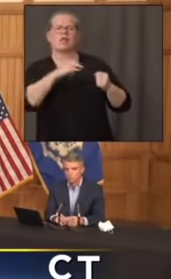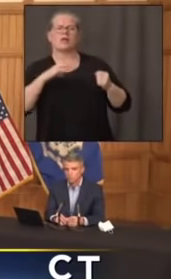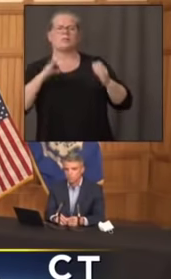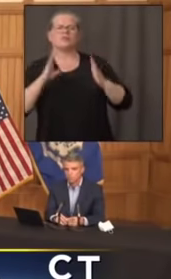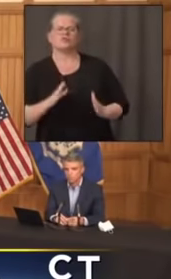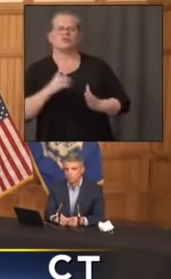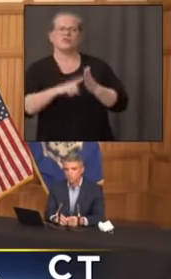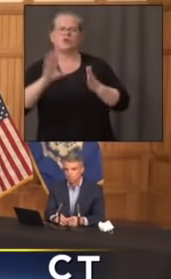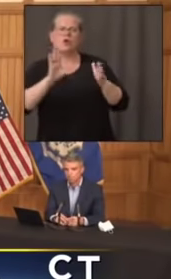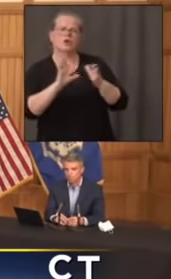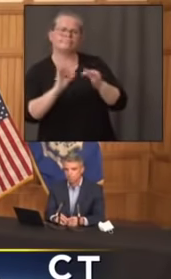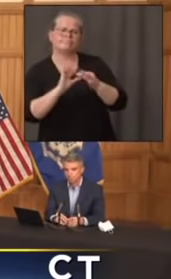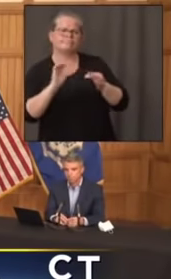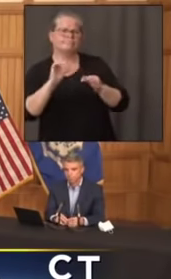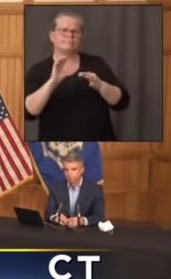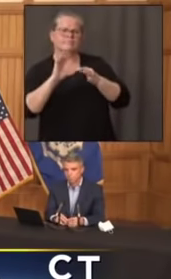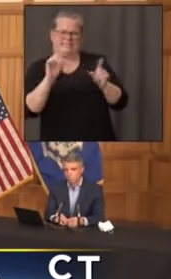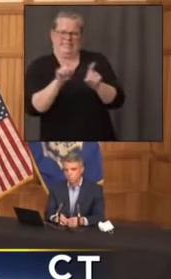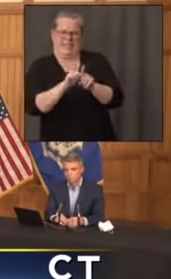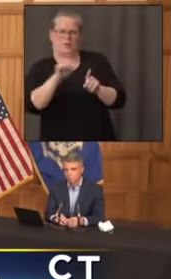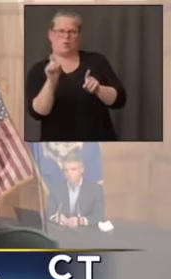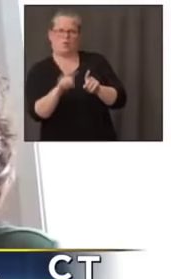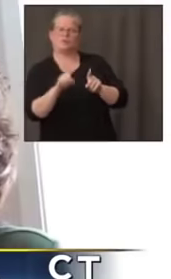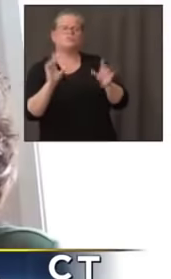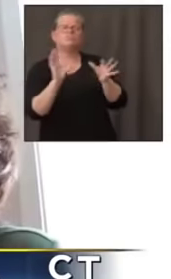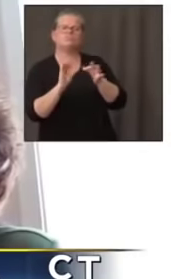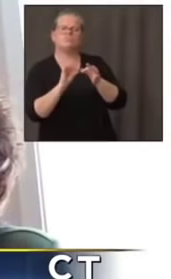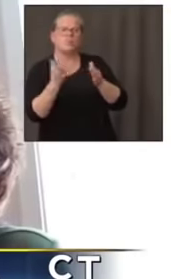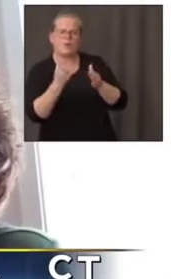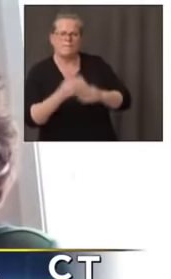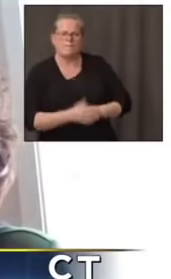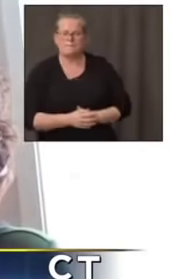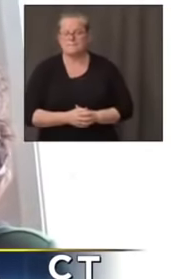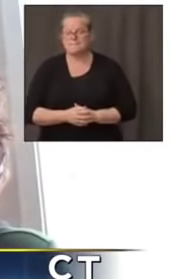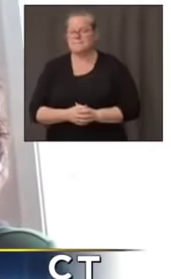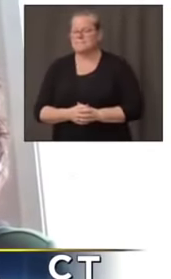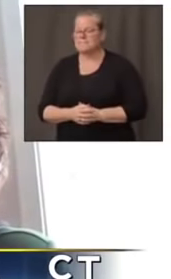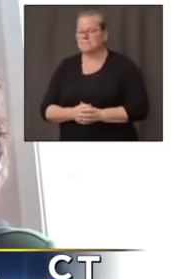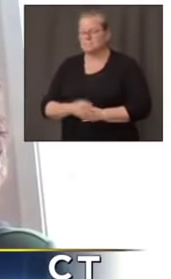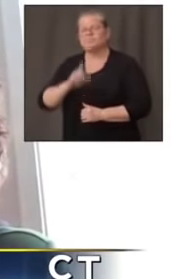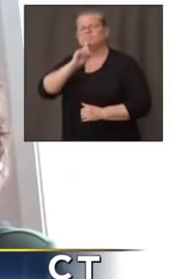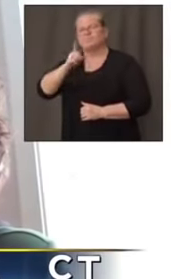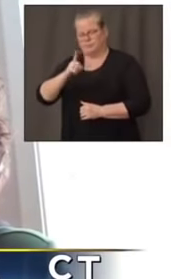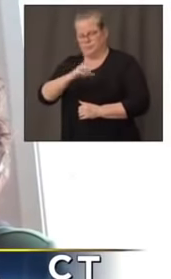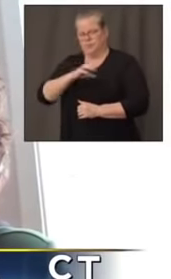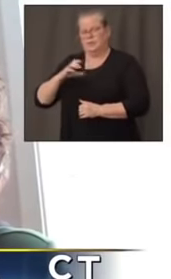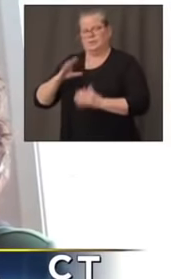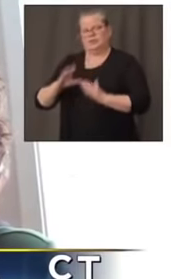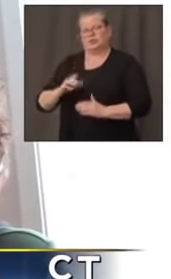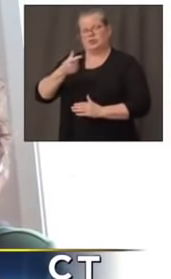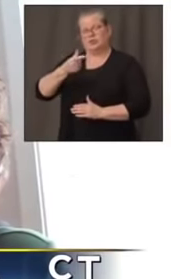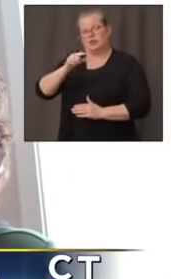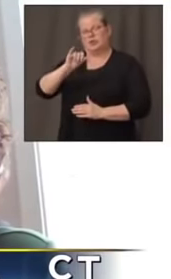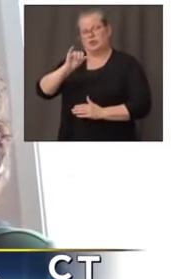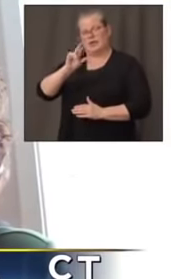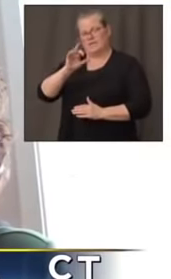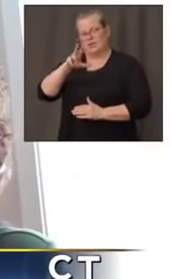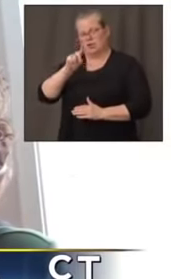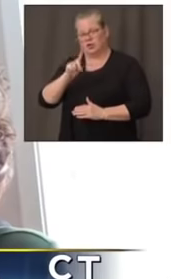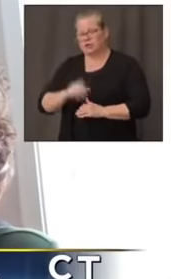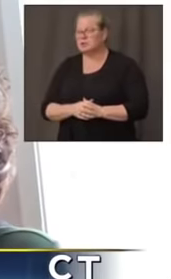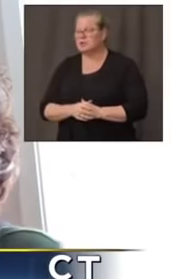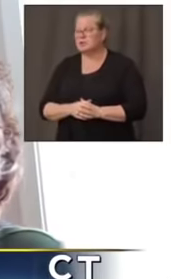Yes, I'd be happy to. One thing I'll add to what Josh said, we do continue to be concerned